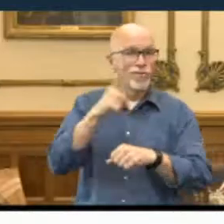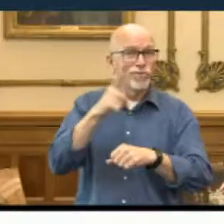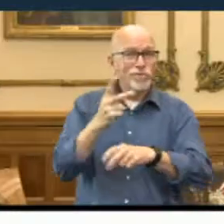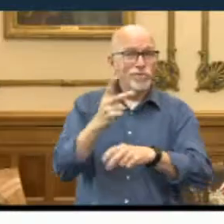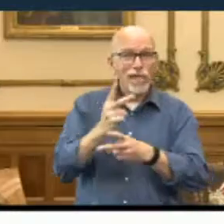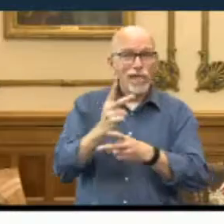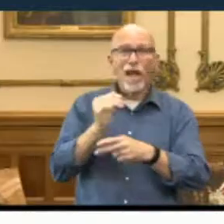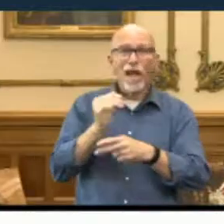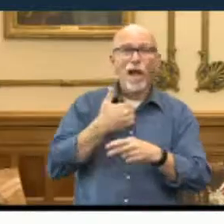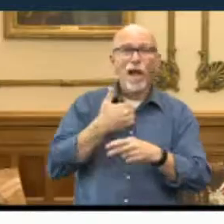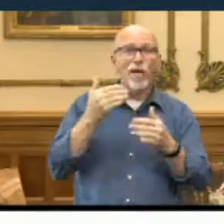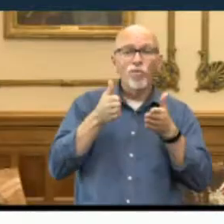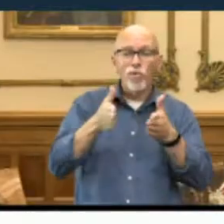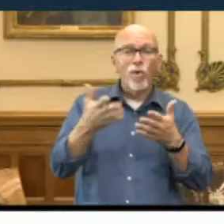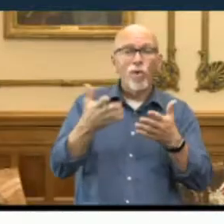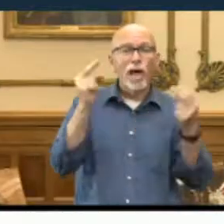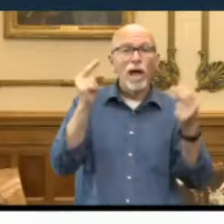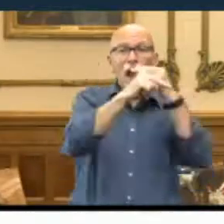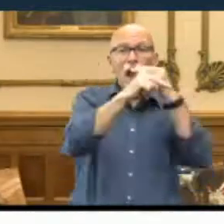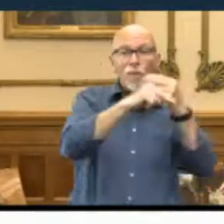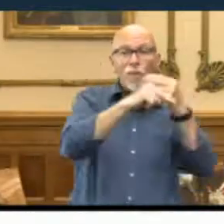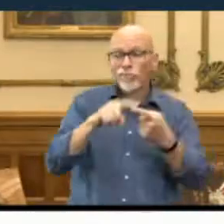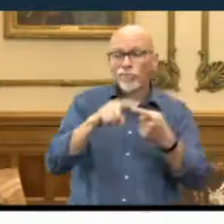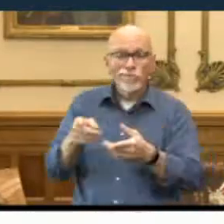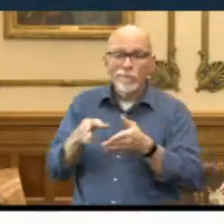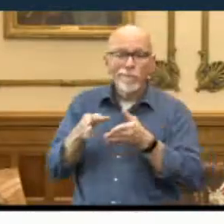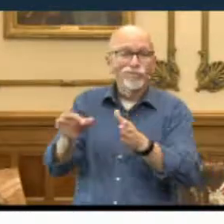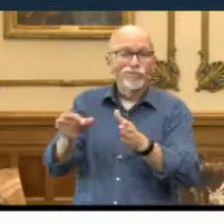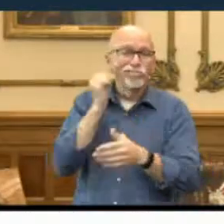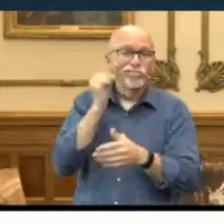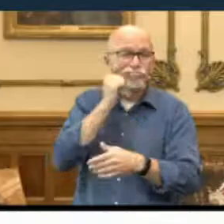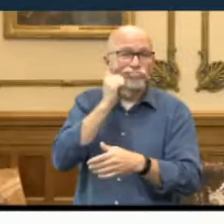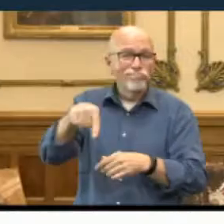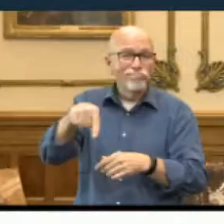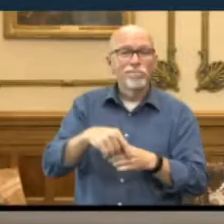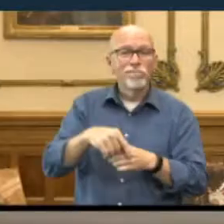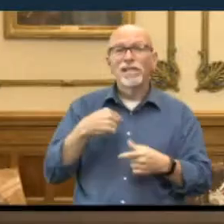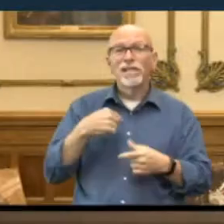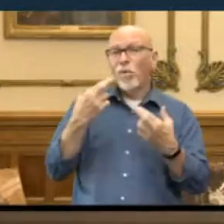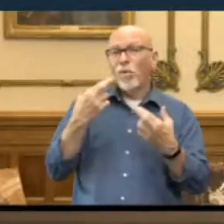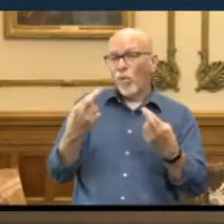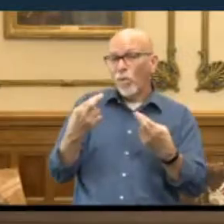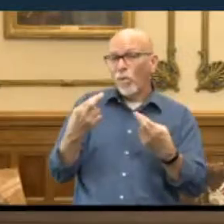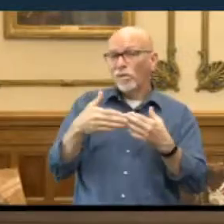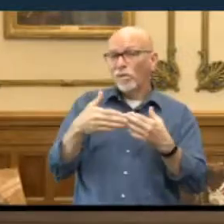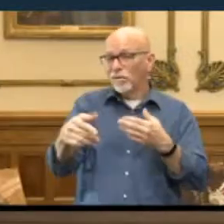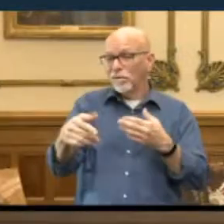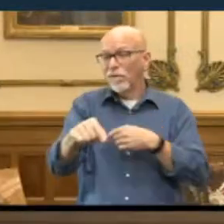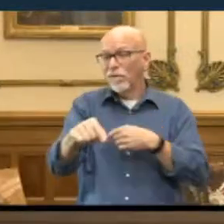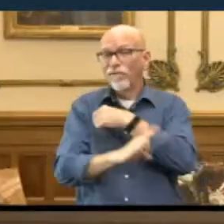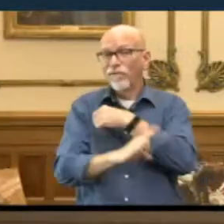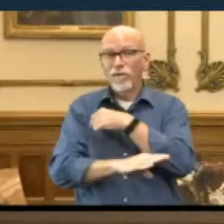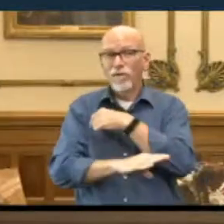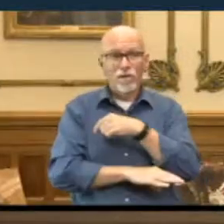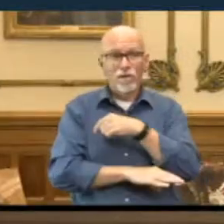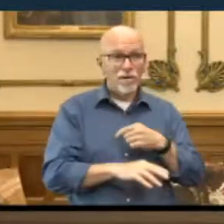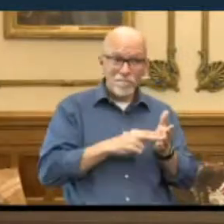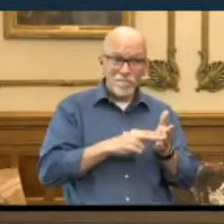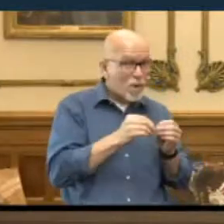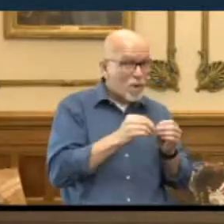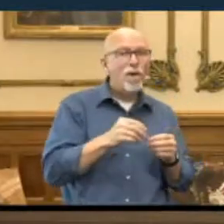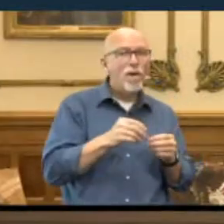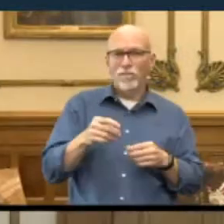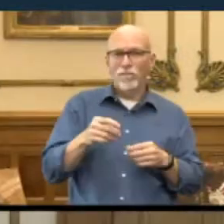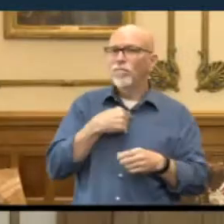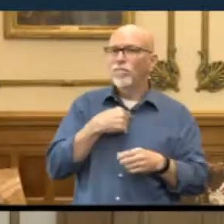interstates to main streets. And Governor, I hope that sometime later this fall, But wait, there's more? we get to go